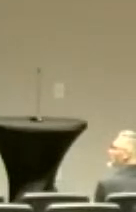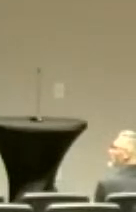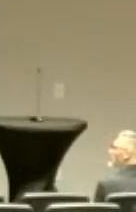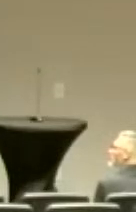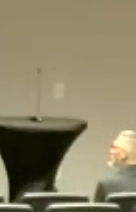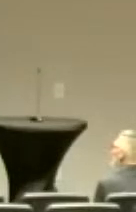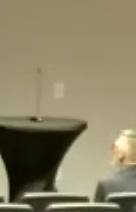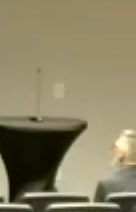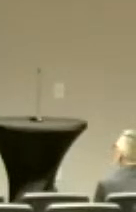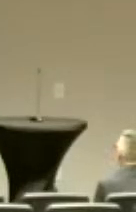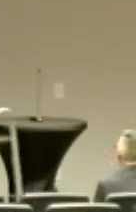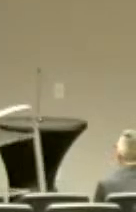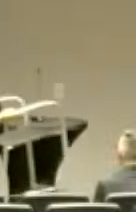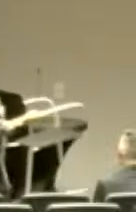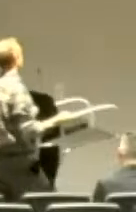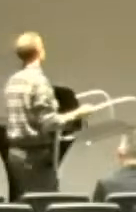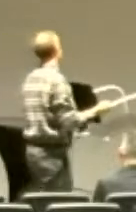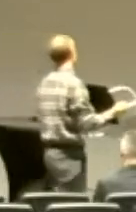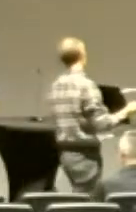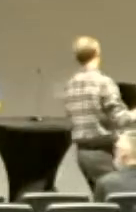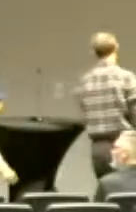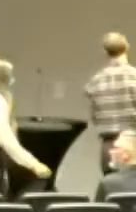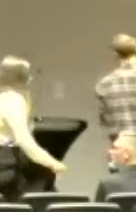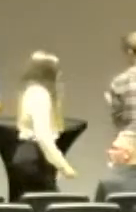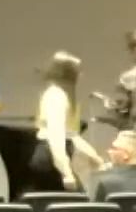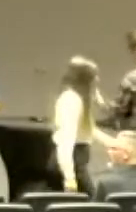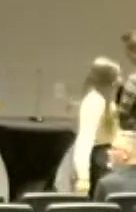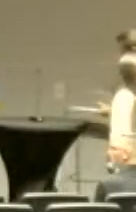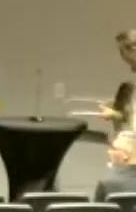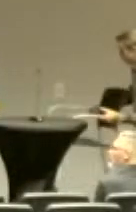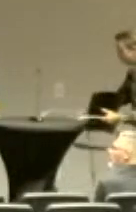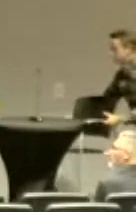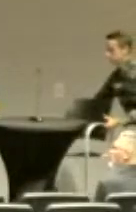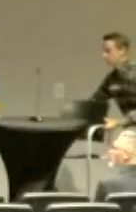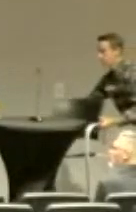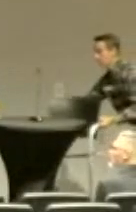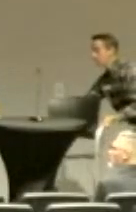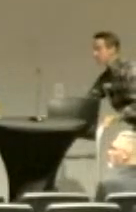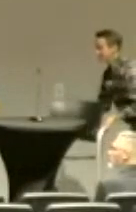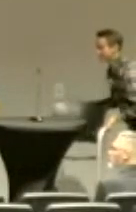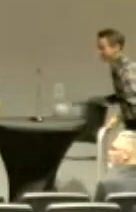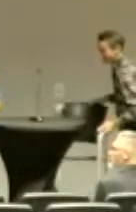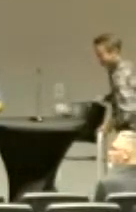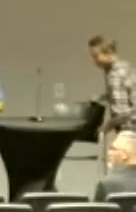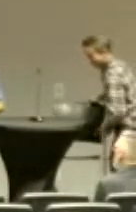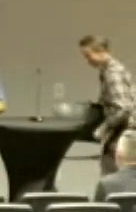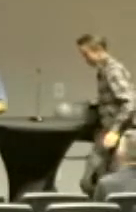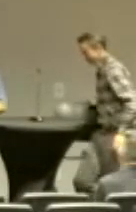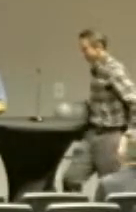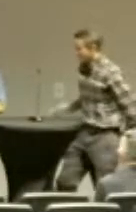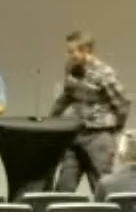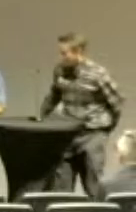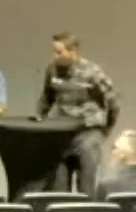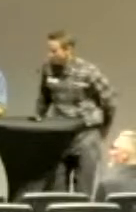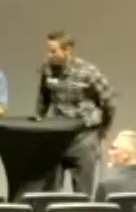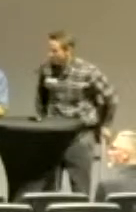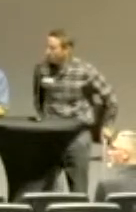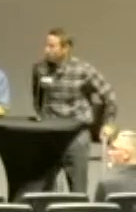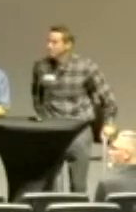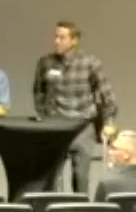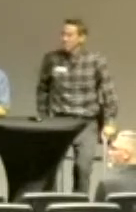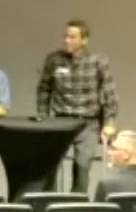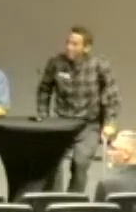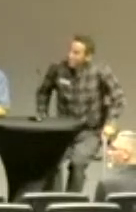groups together is an example of that, and make sure that we're all participating in this process. We're communicating,